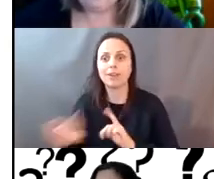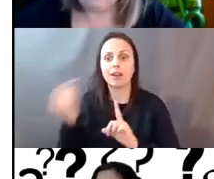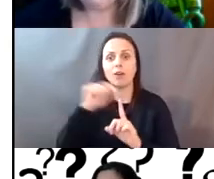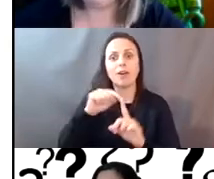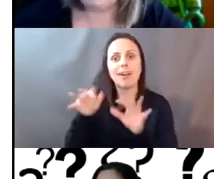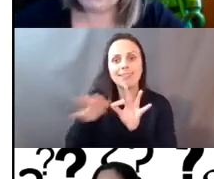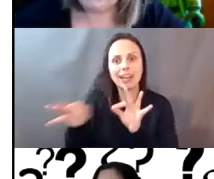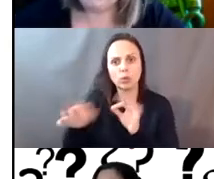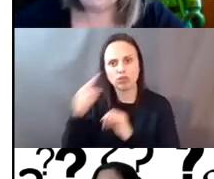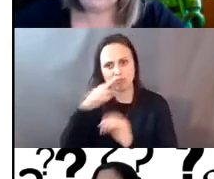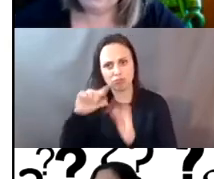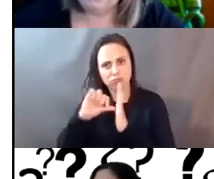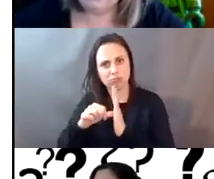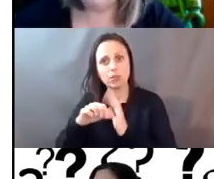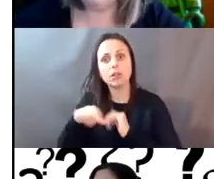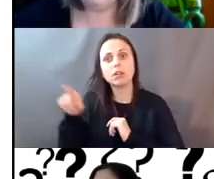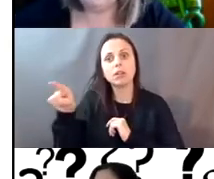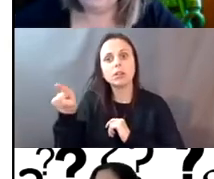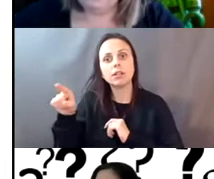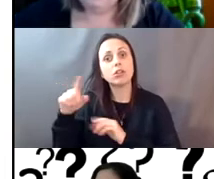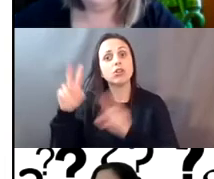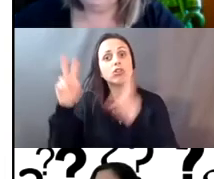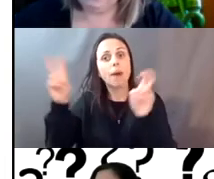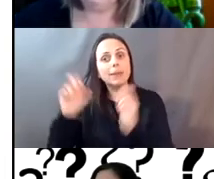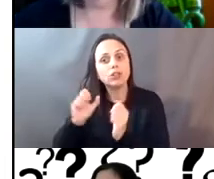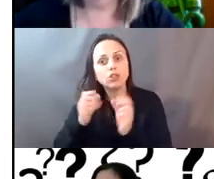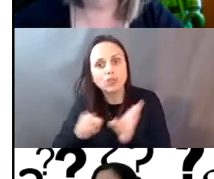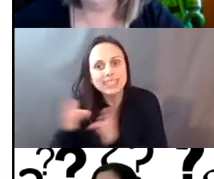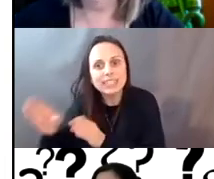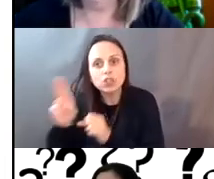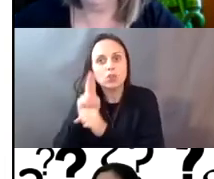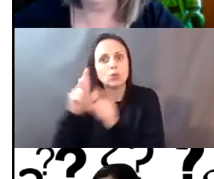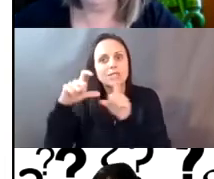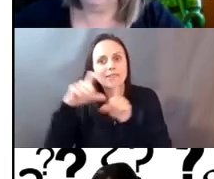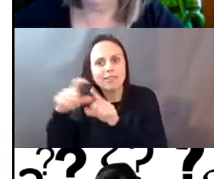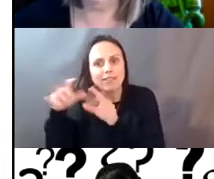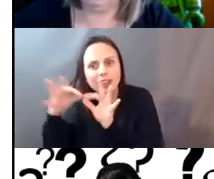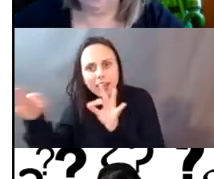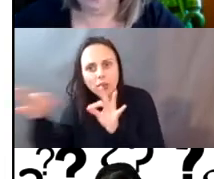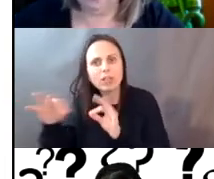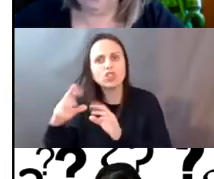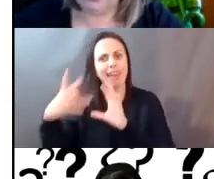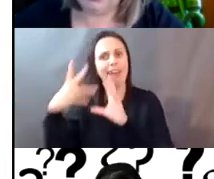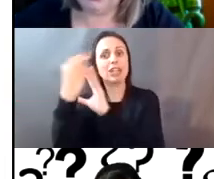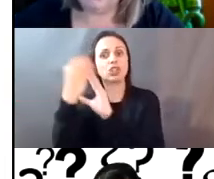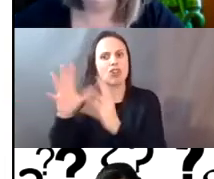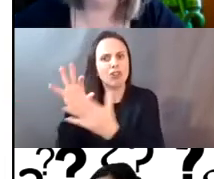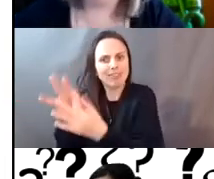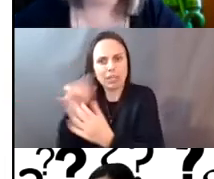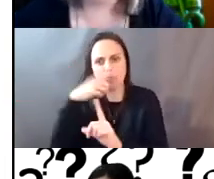Can you amplify on the topics of strategic use of language and external linking a bit? Yes.